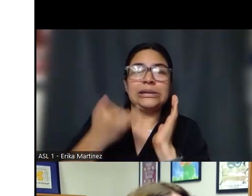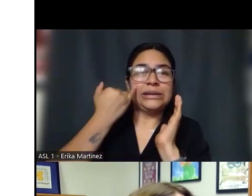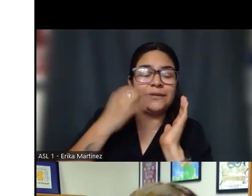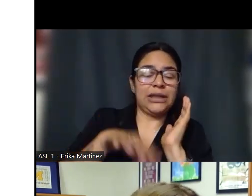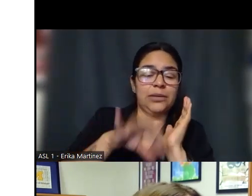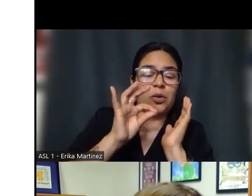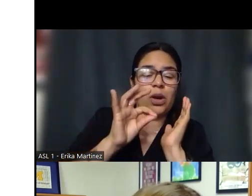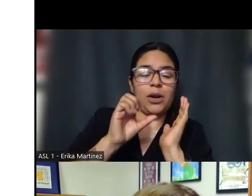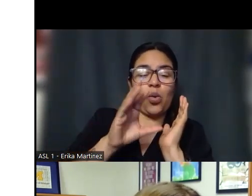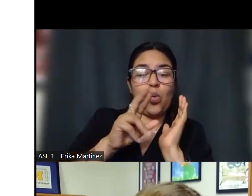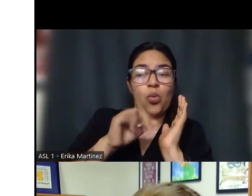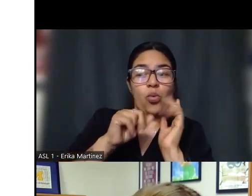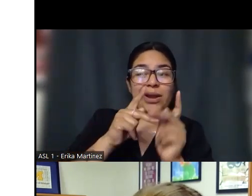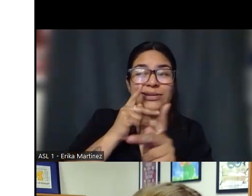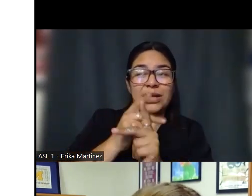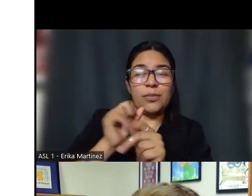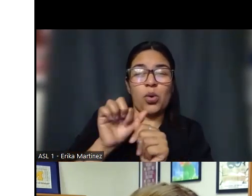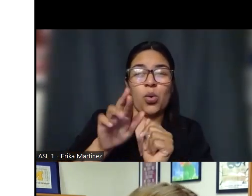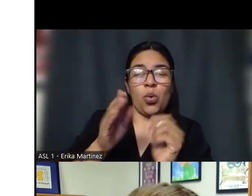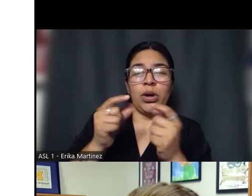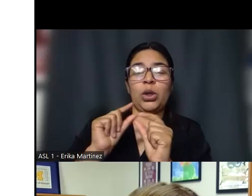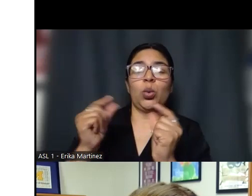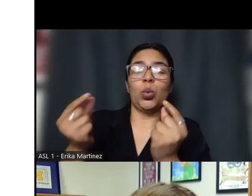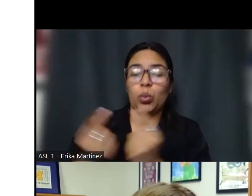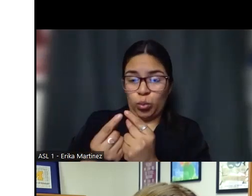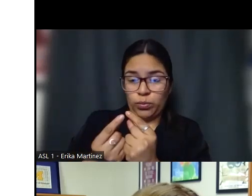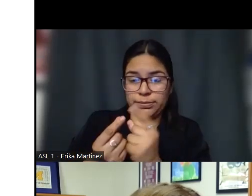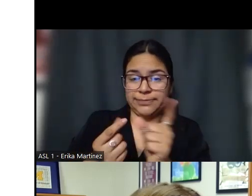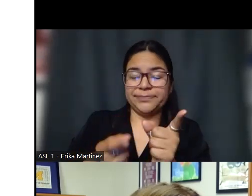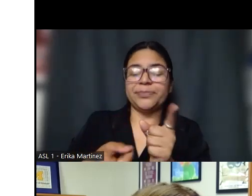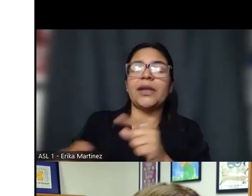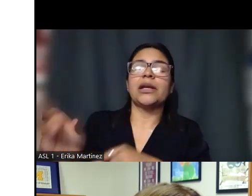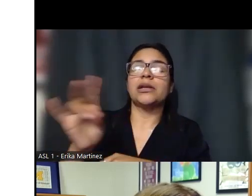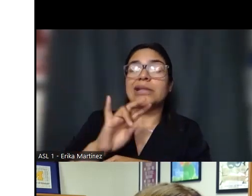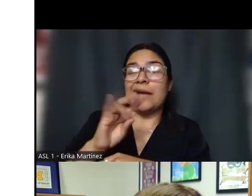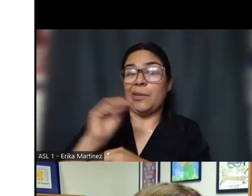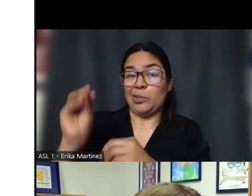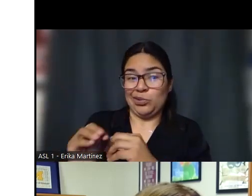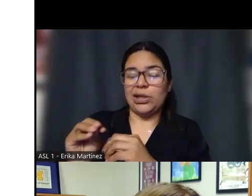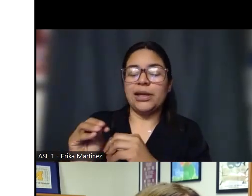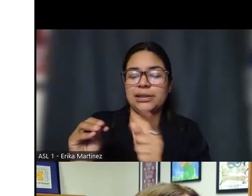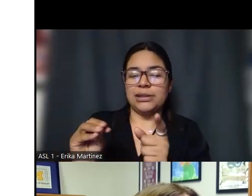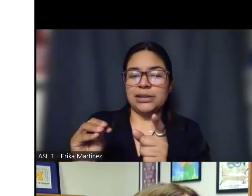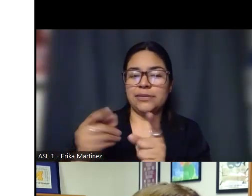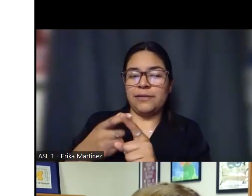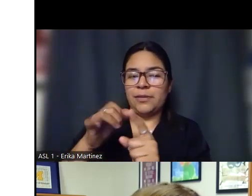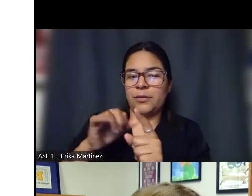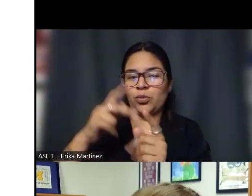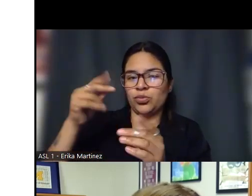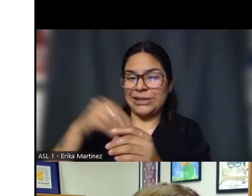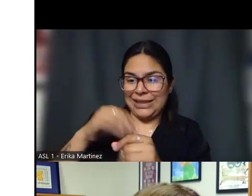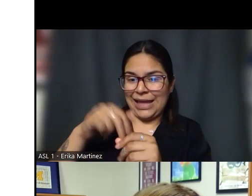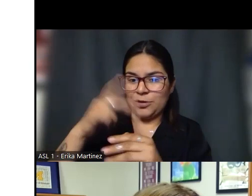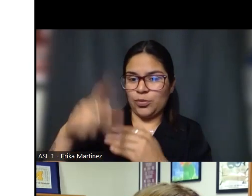type or a marginalized victim group. Here you'll see again, 7% of the subrecipients that